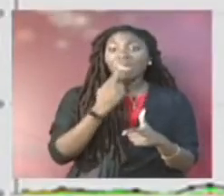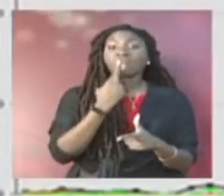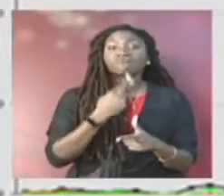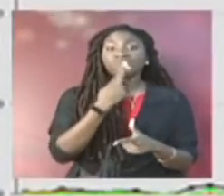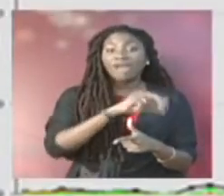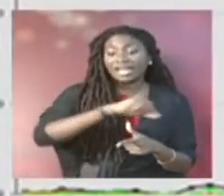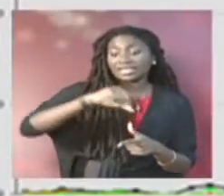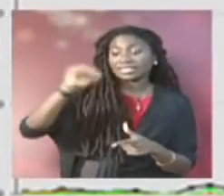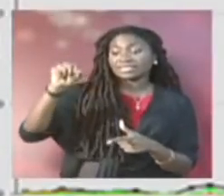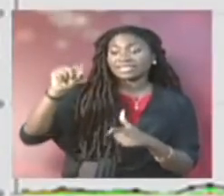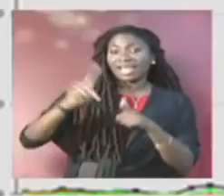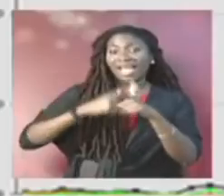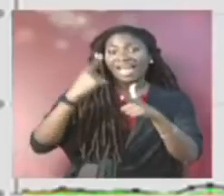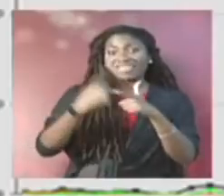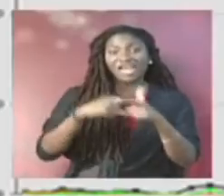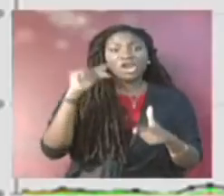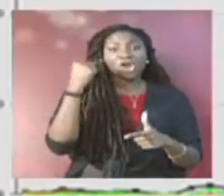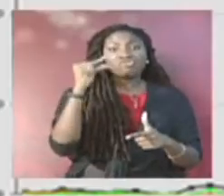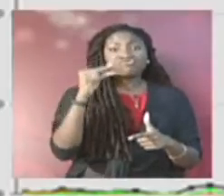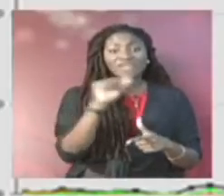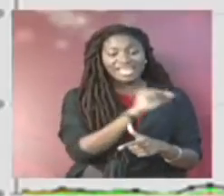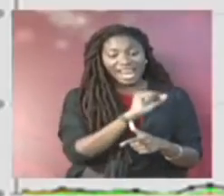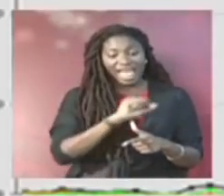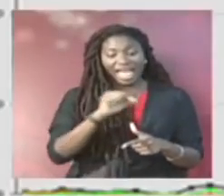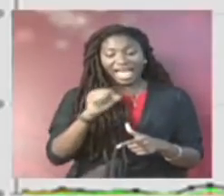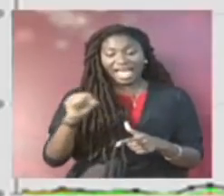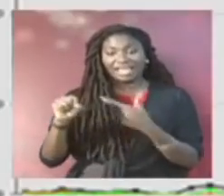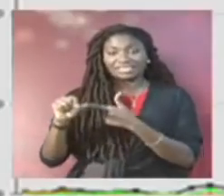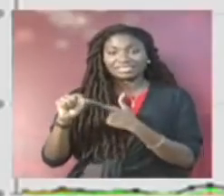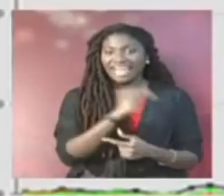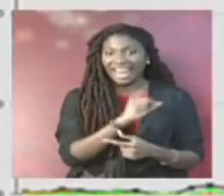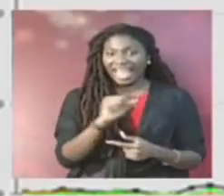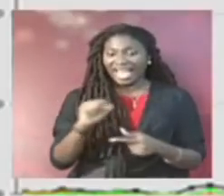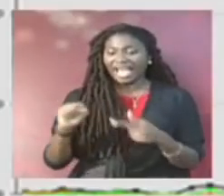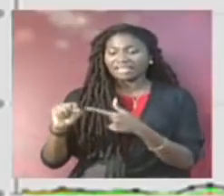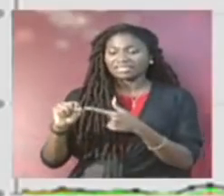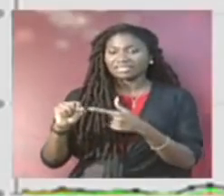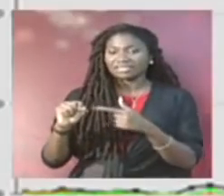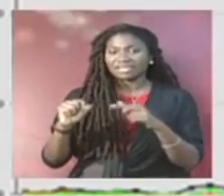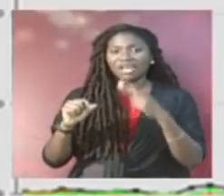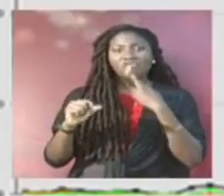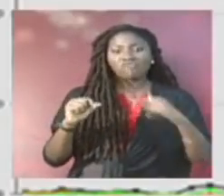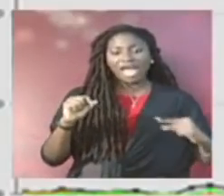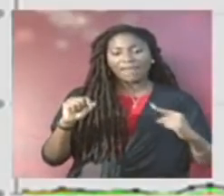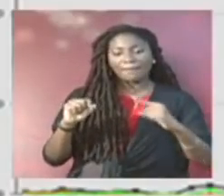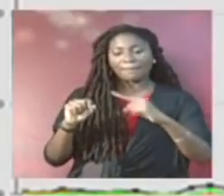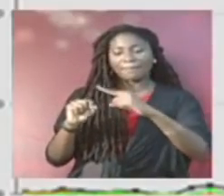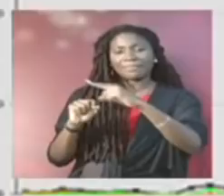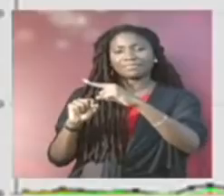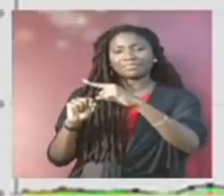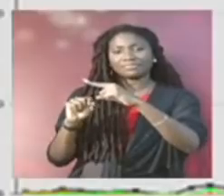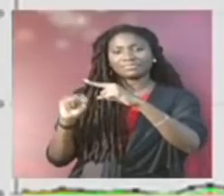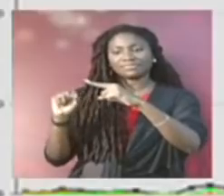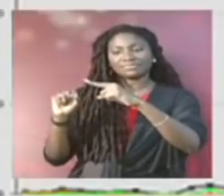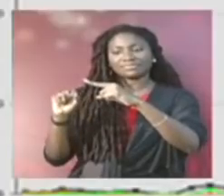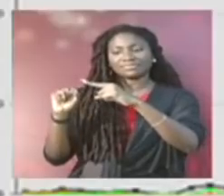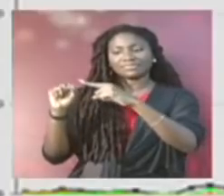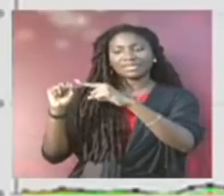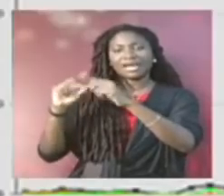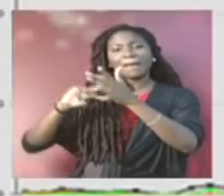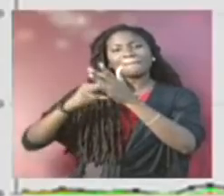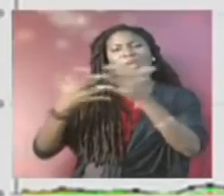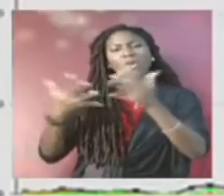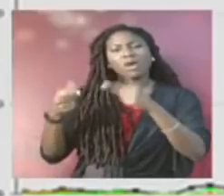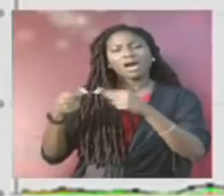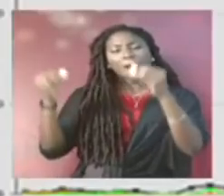larger space between that red and green line as days progress, that more persons are being